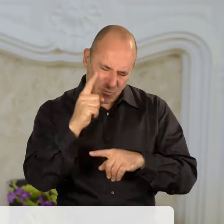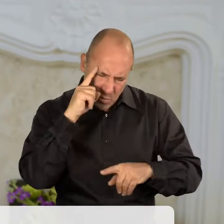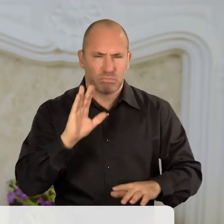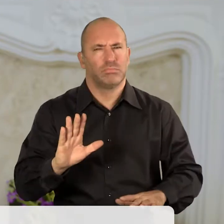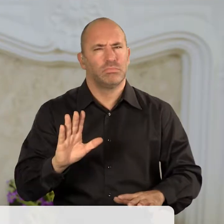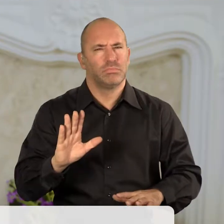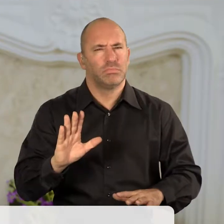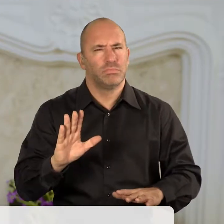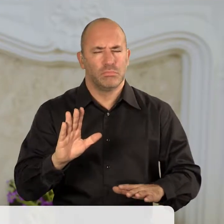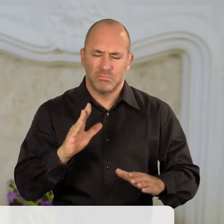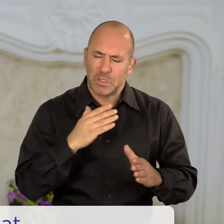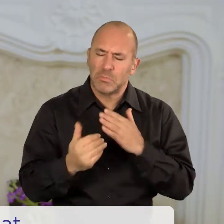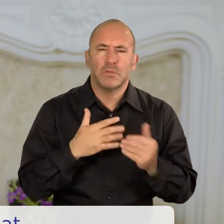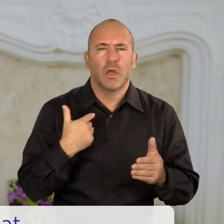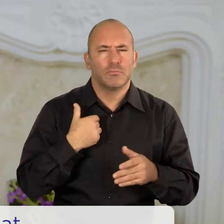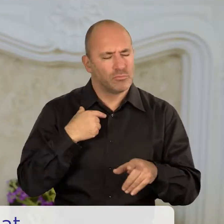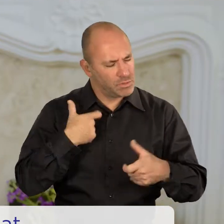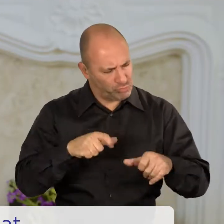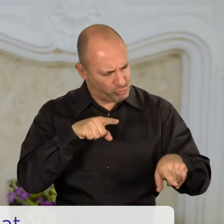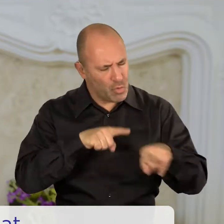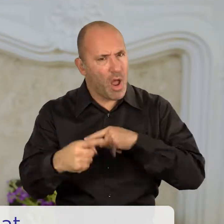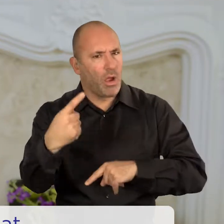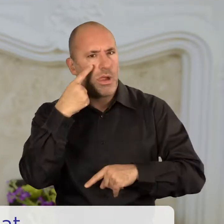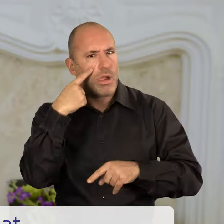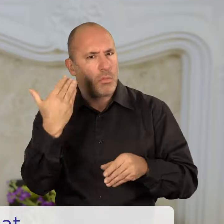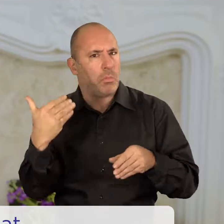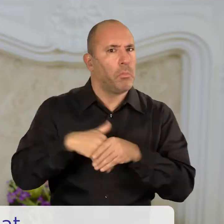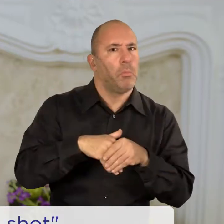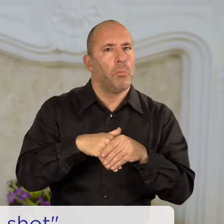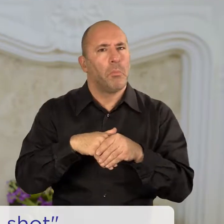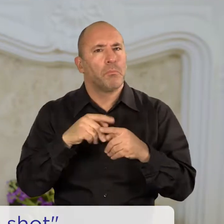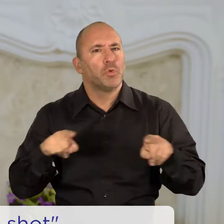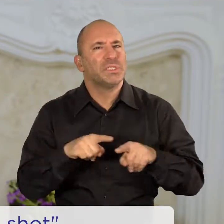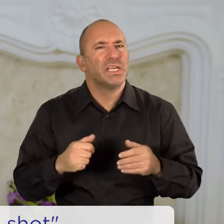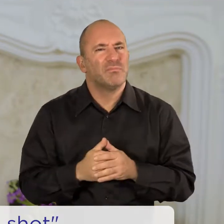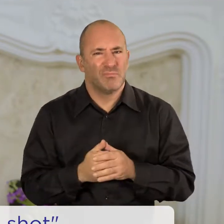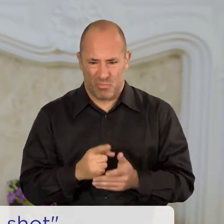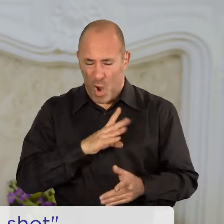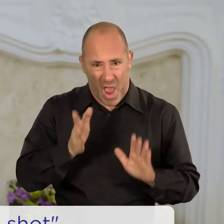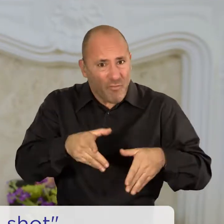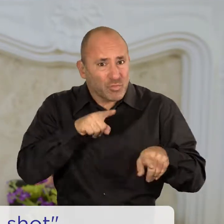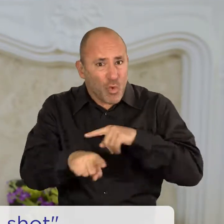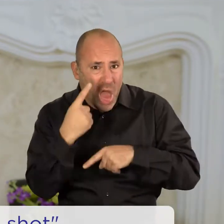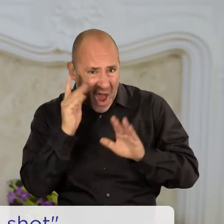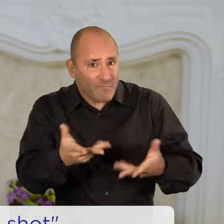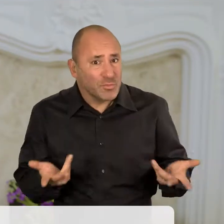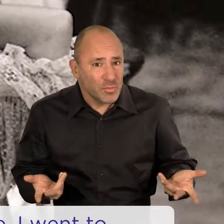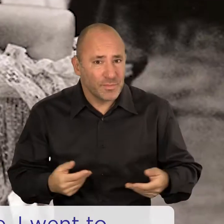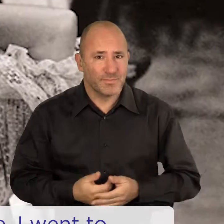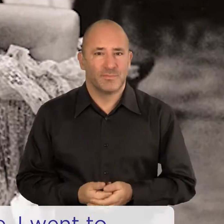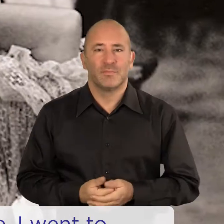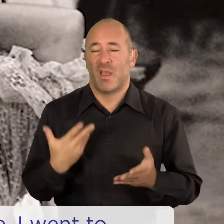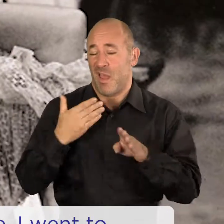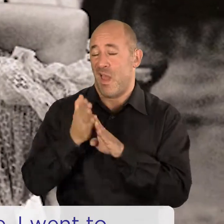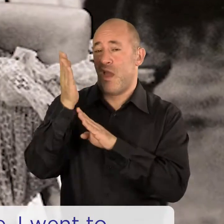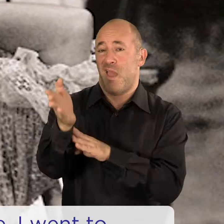about 3 days later I thought, do you know what? I'm going to do it anyway. I'm going to give it a shot, because you've got to try things.